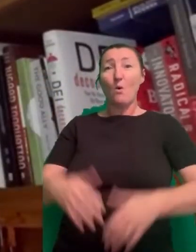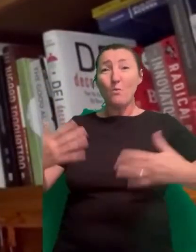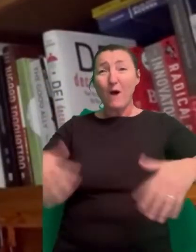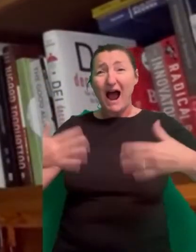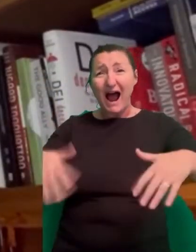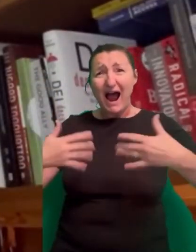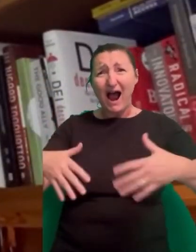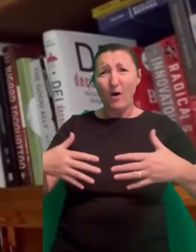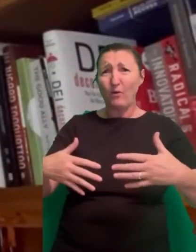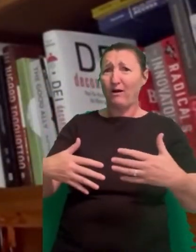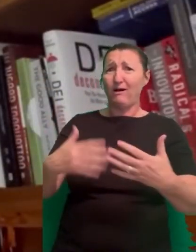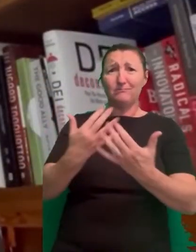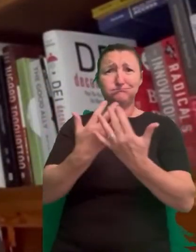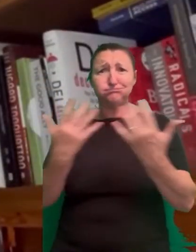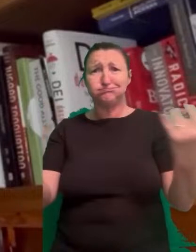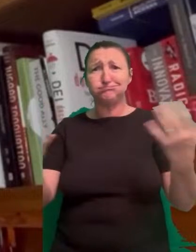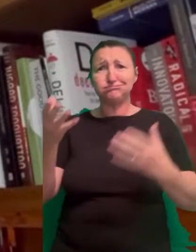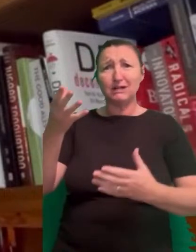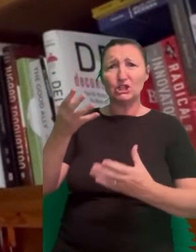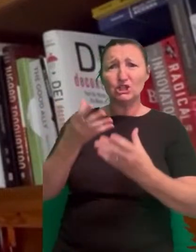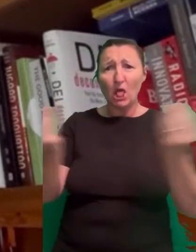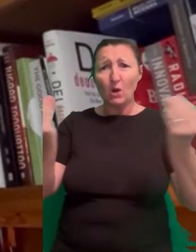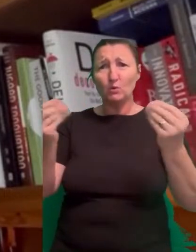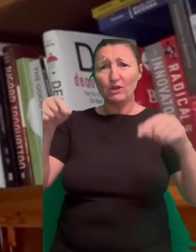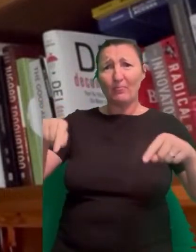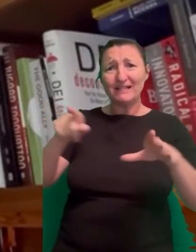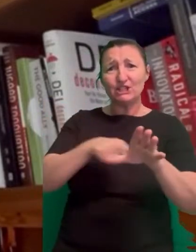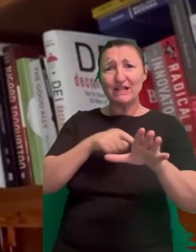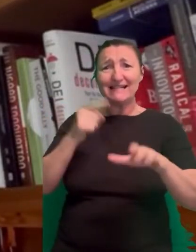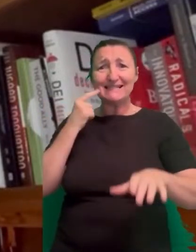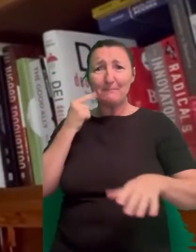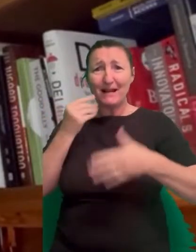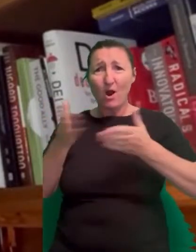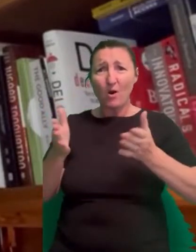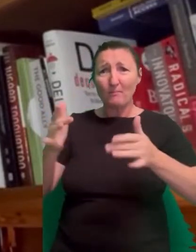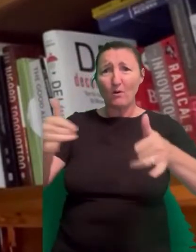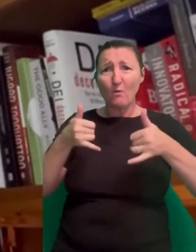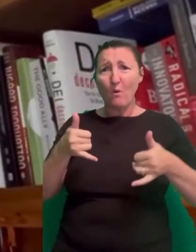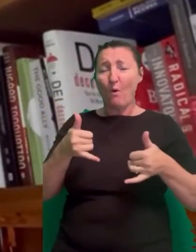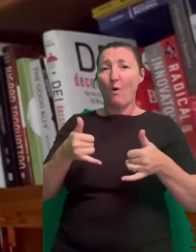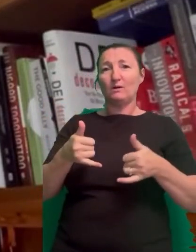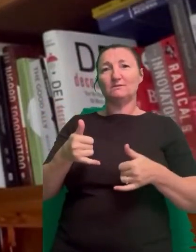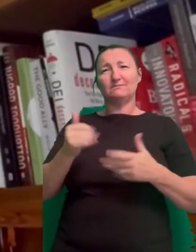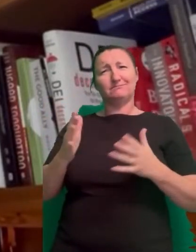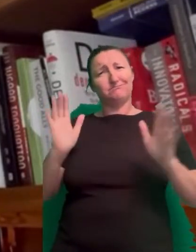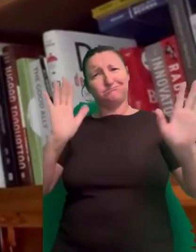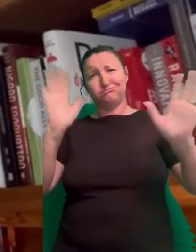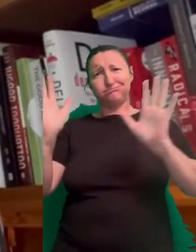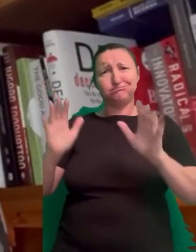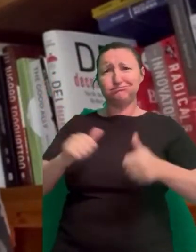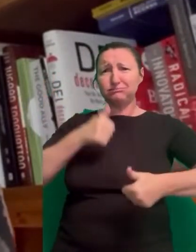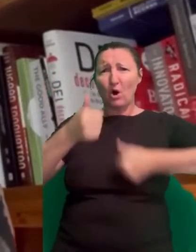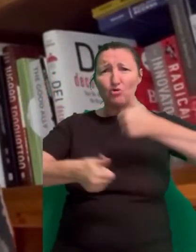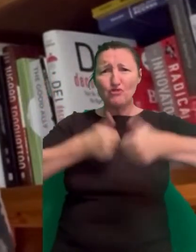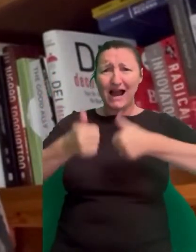Wow, what a great set of solutions from this year's Simply Open Awards. I'm sure you'll all join me in